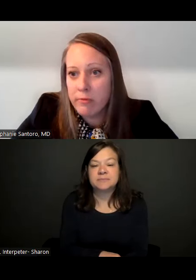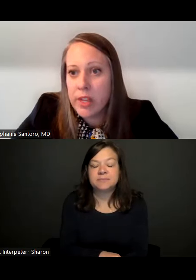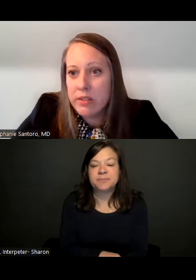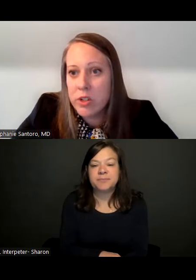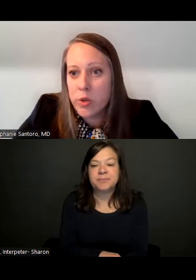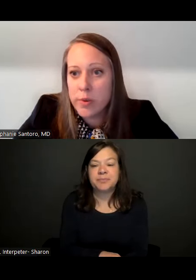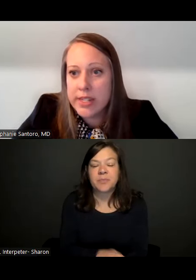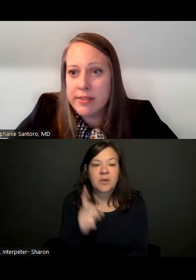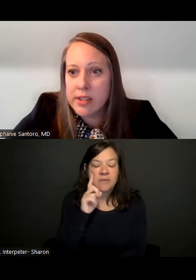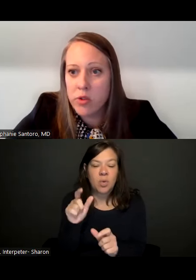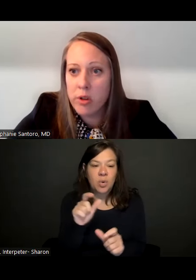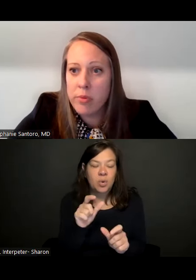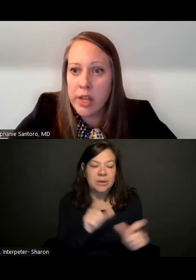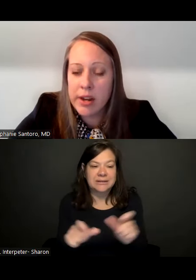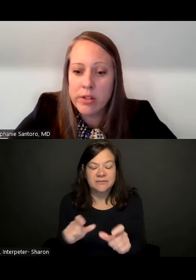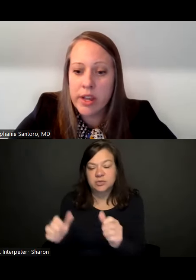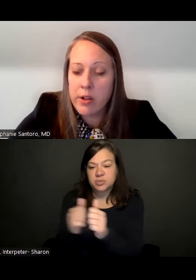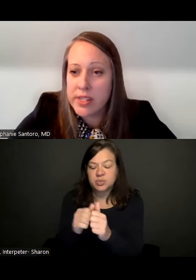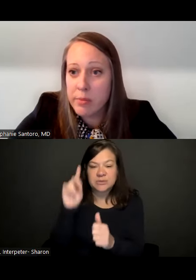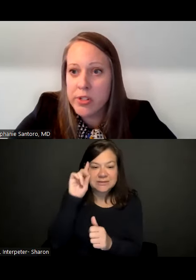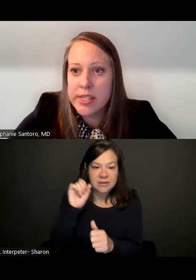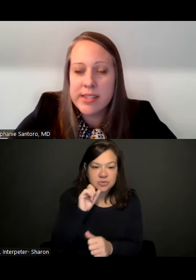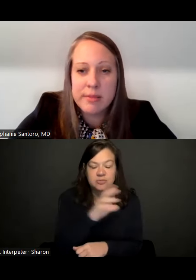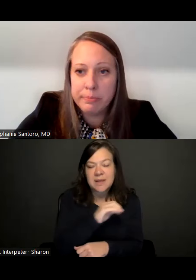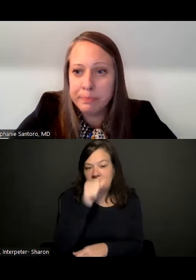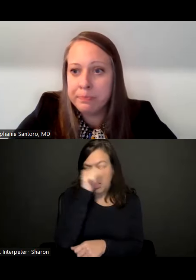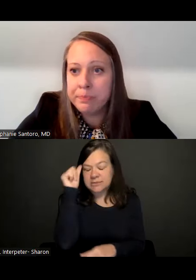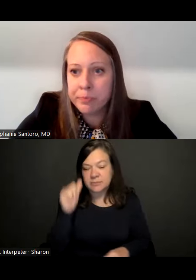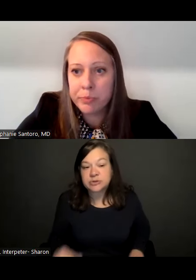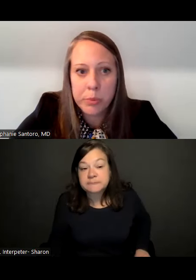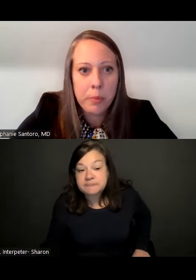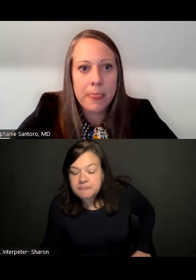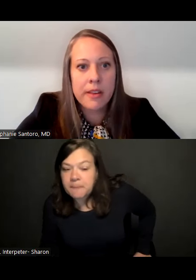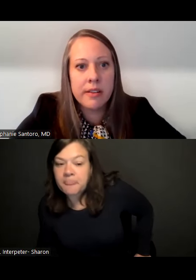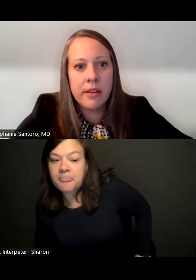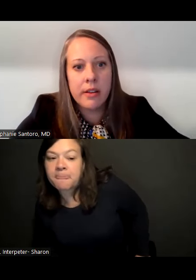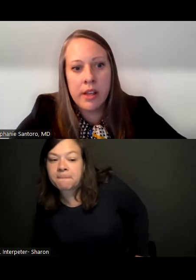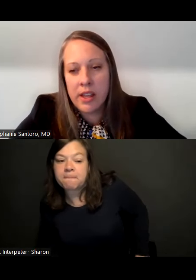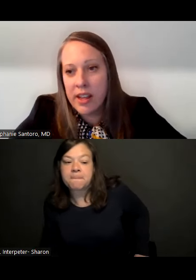for individuals with Down syndrome and Alzheimer's disease.